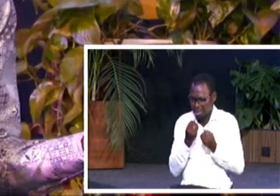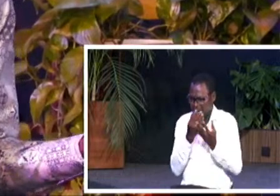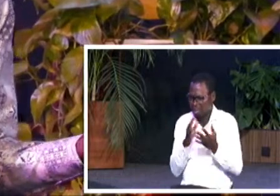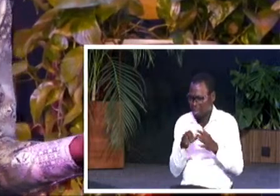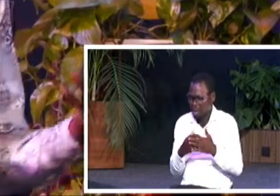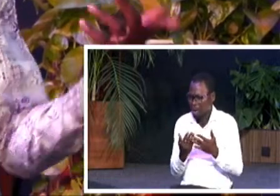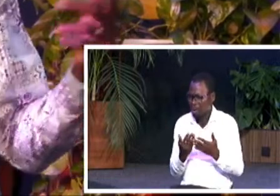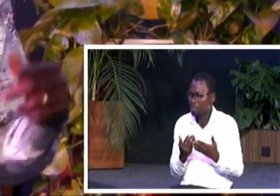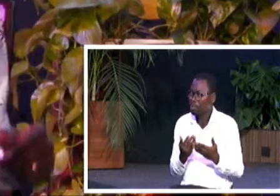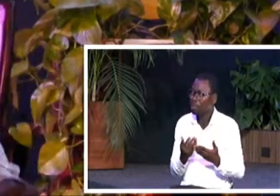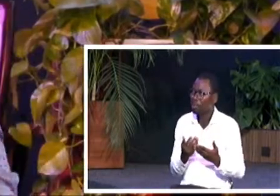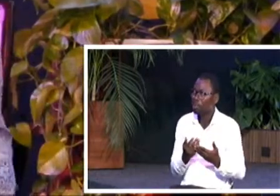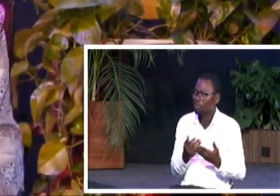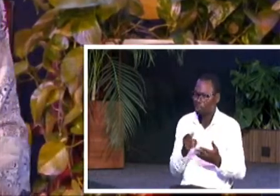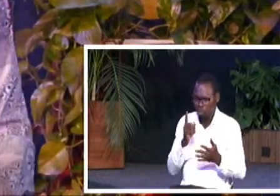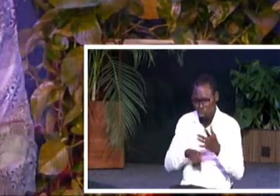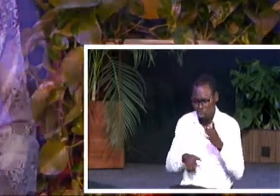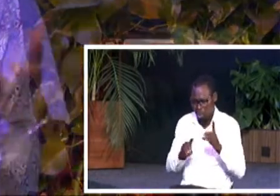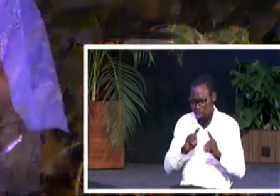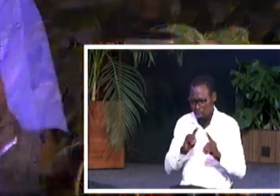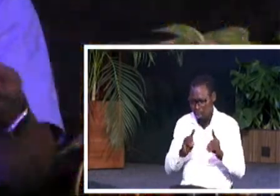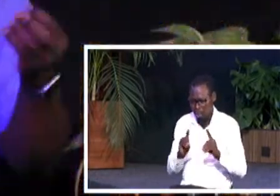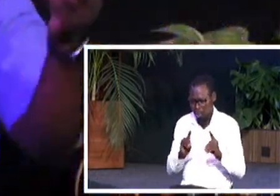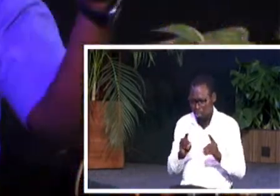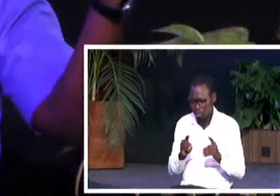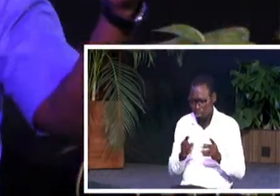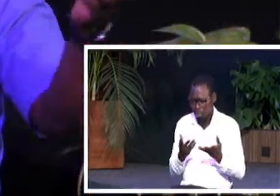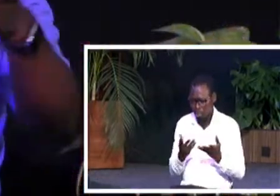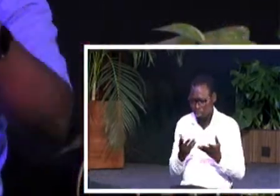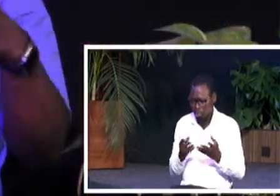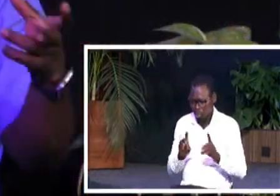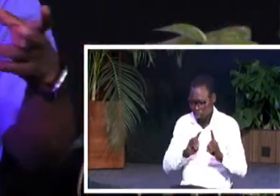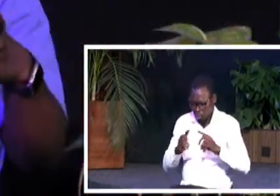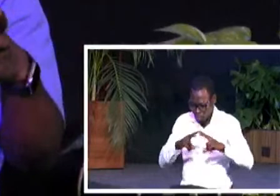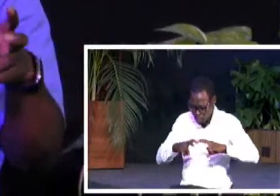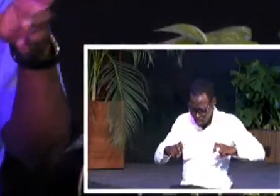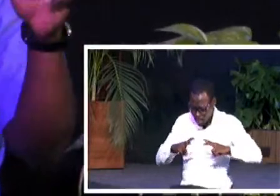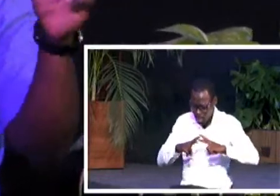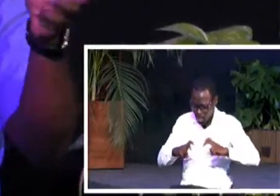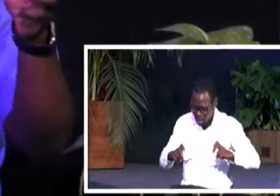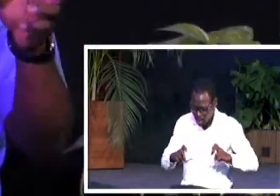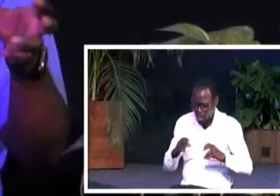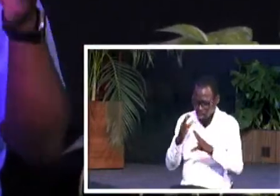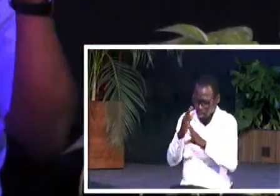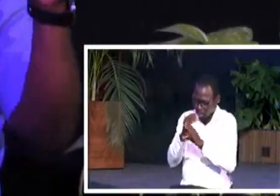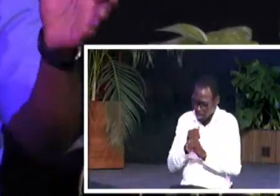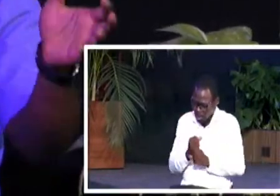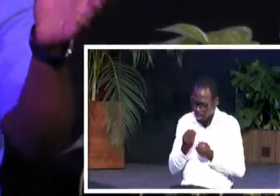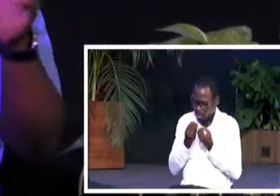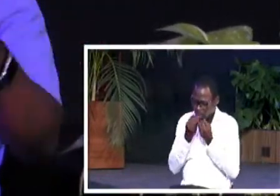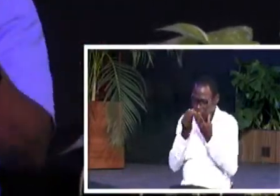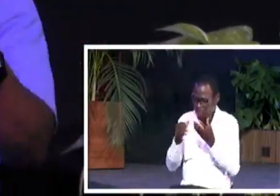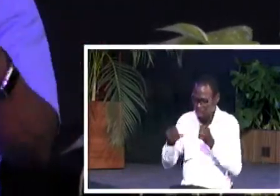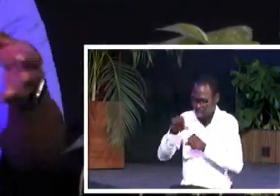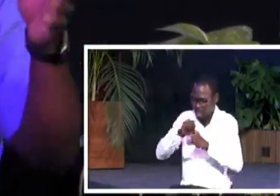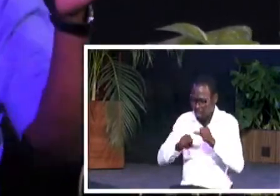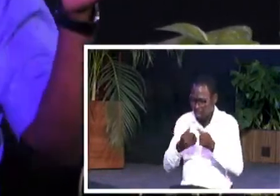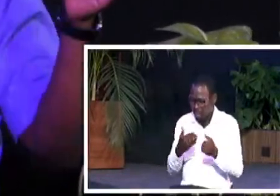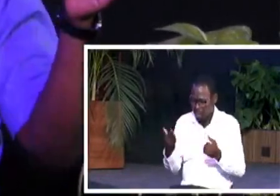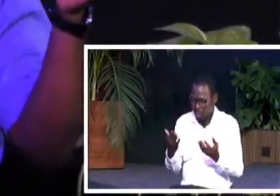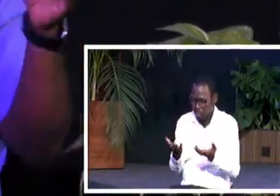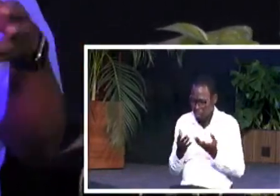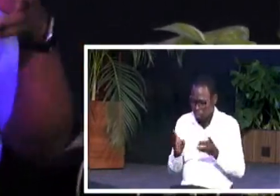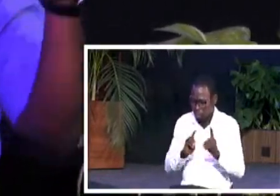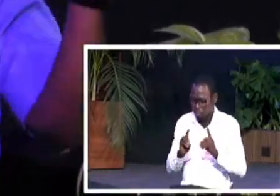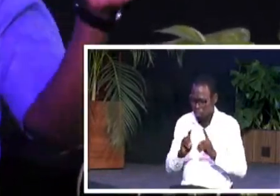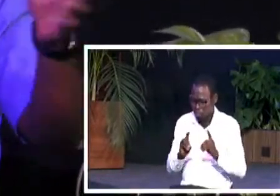and is a serious stakeholder. What should they do? Yeah, so do some research. Get reliable sources of information about the industry you're interested in.